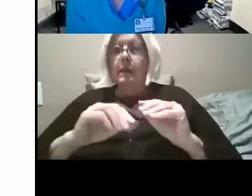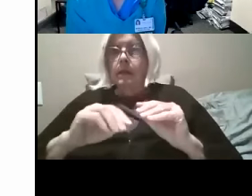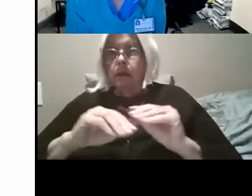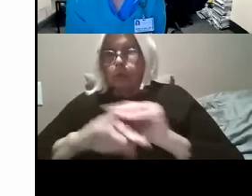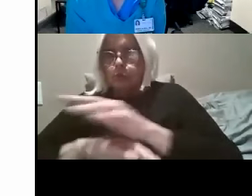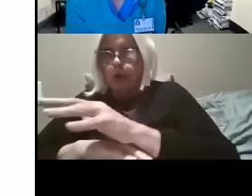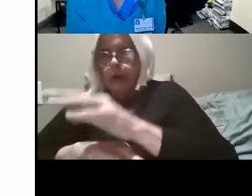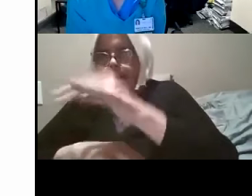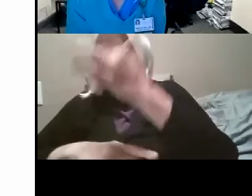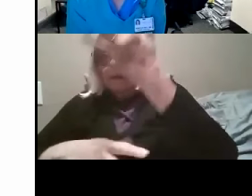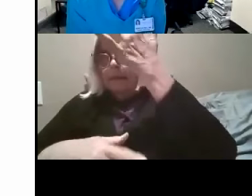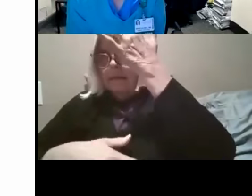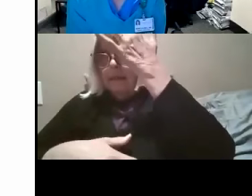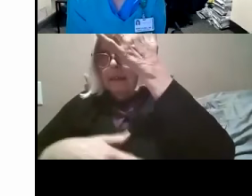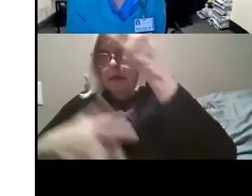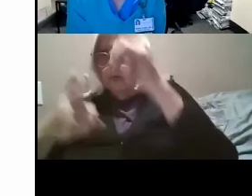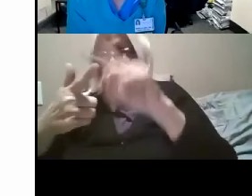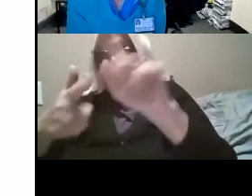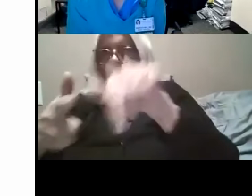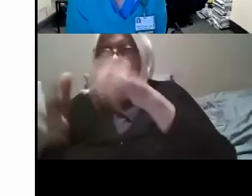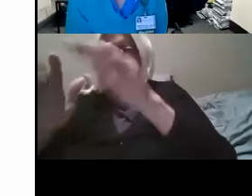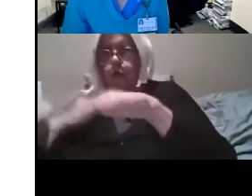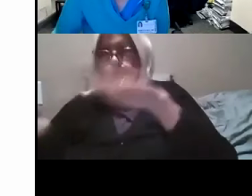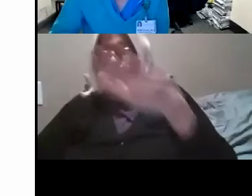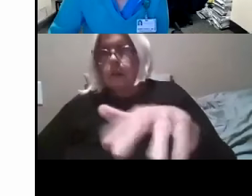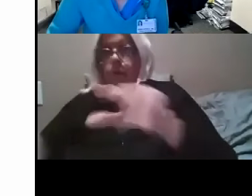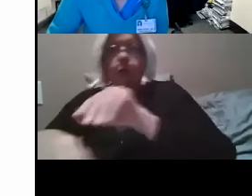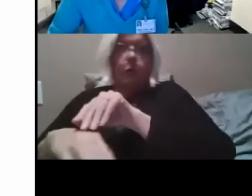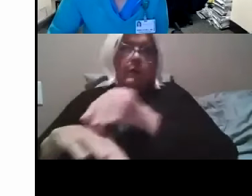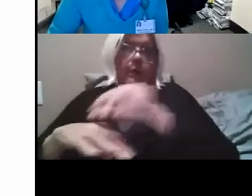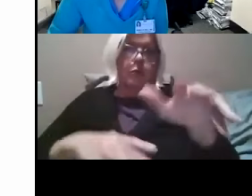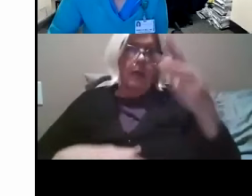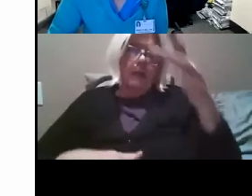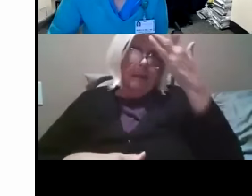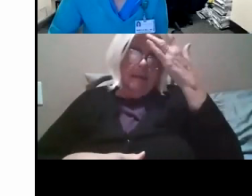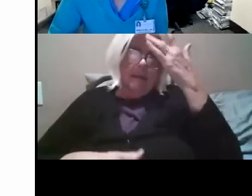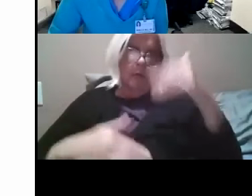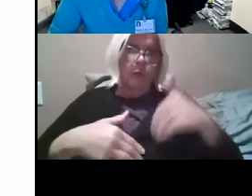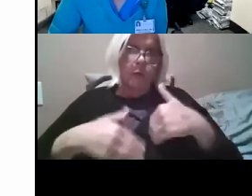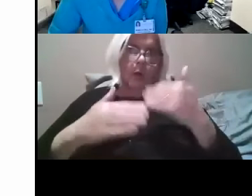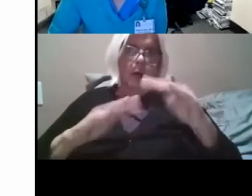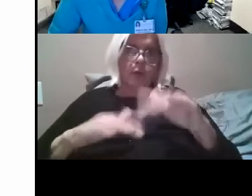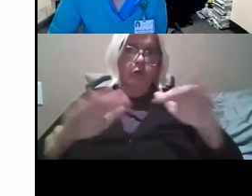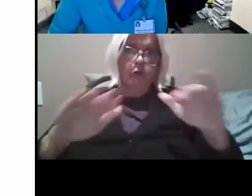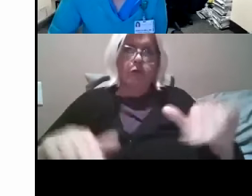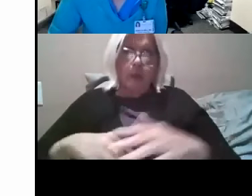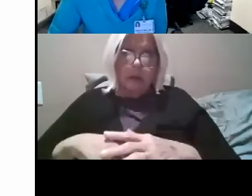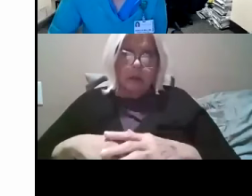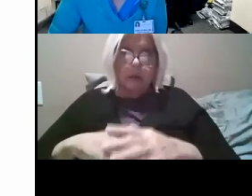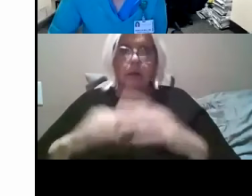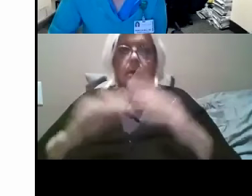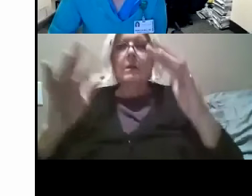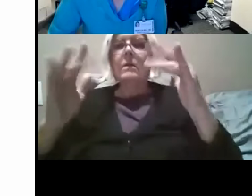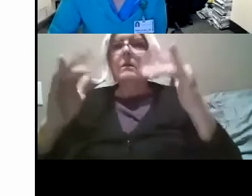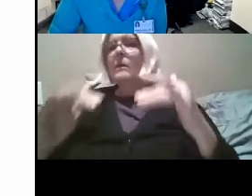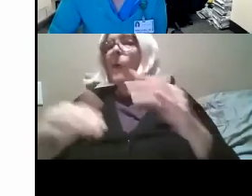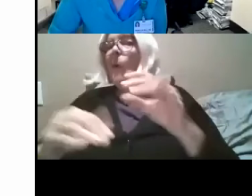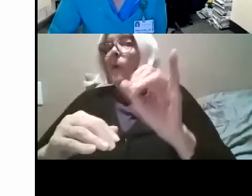risk. The biggest one we can't put a number on is the disruption of in-person learning due to illness and